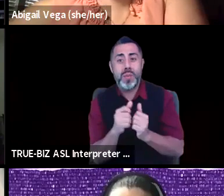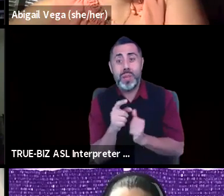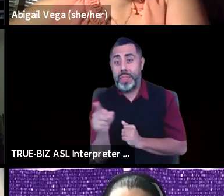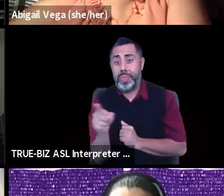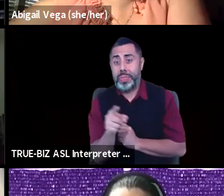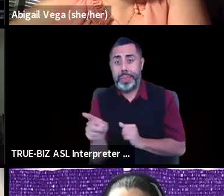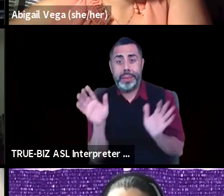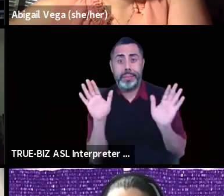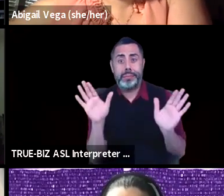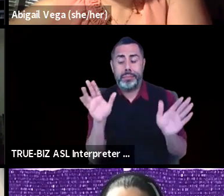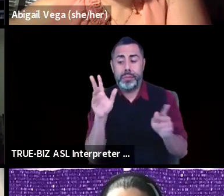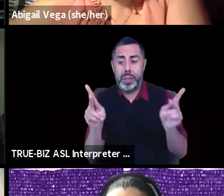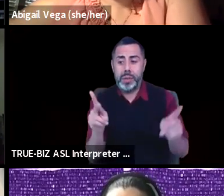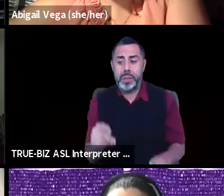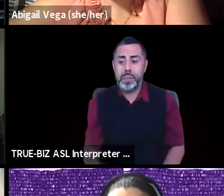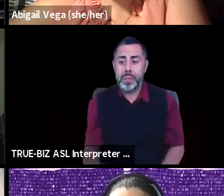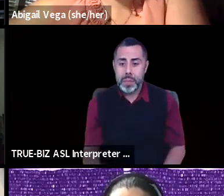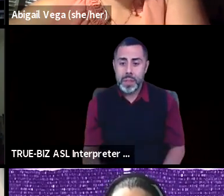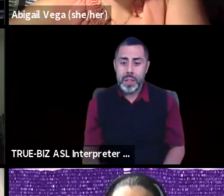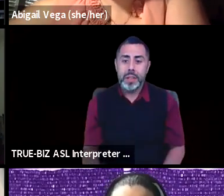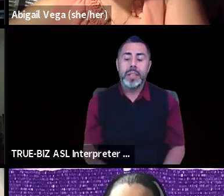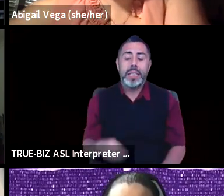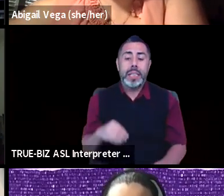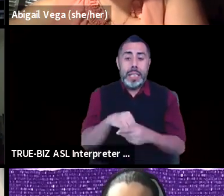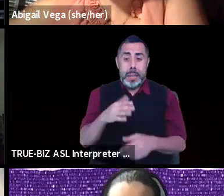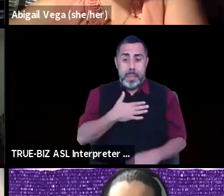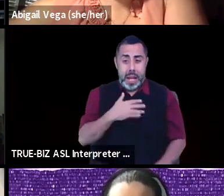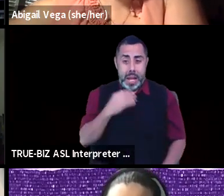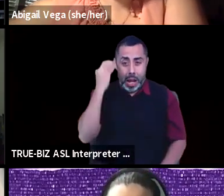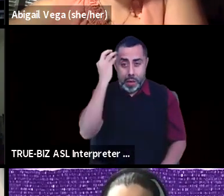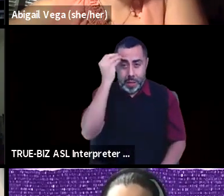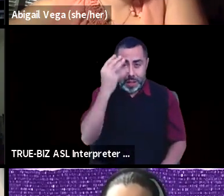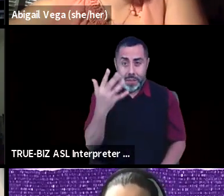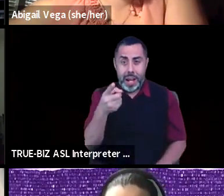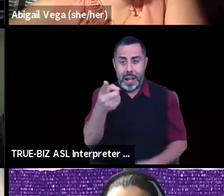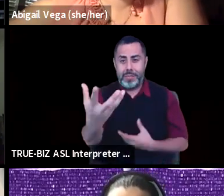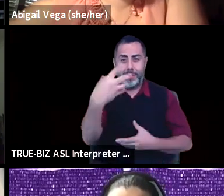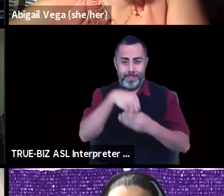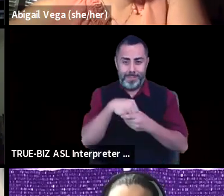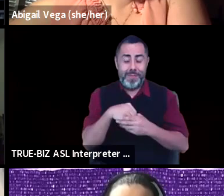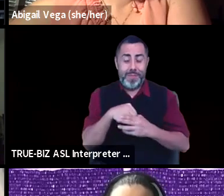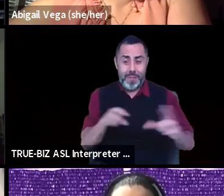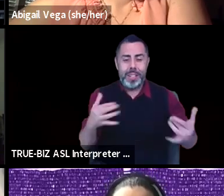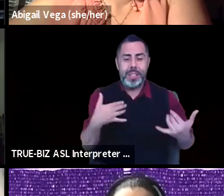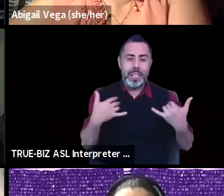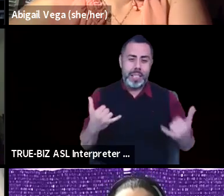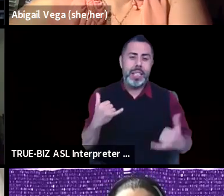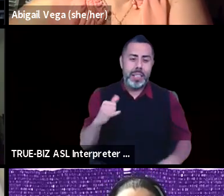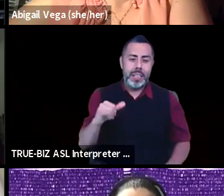And so I hold you all as I do my reflective five. So we inhale,